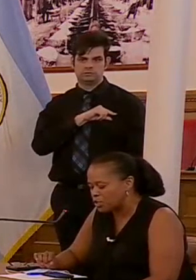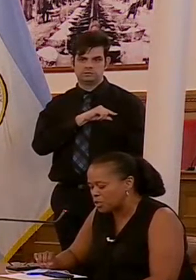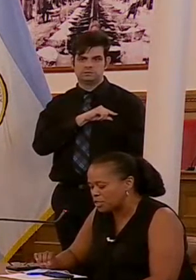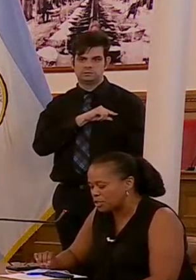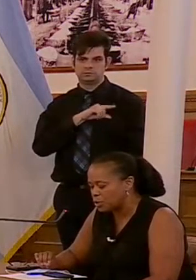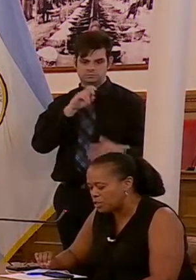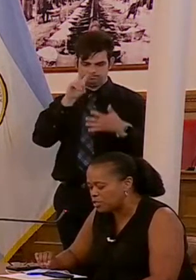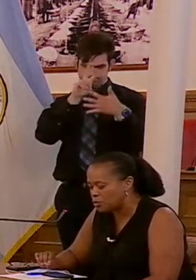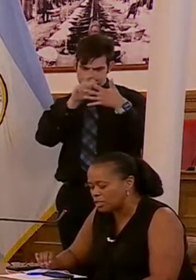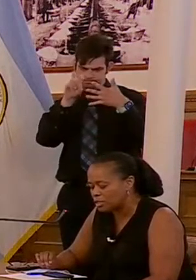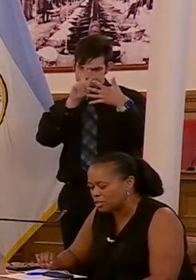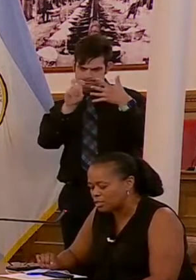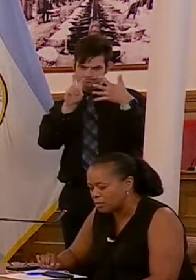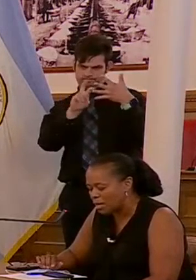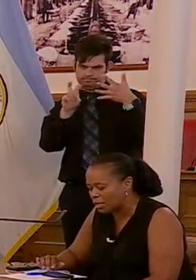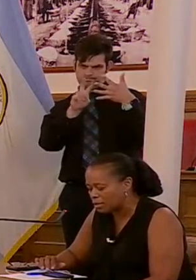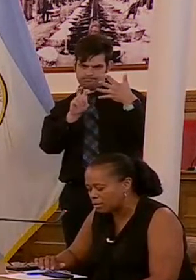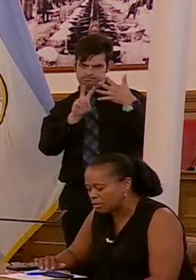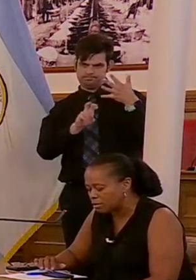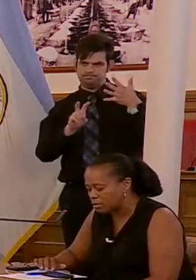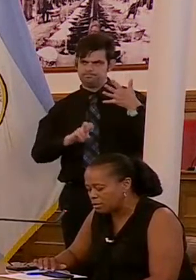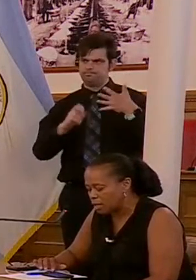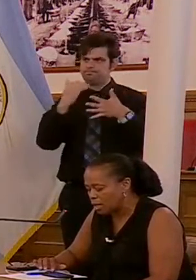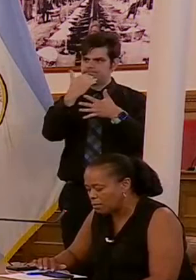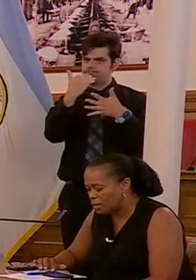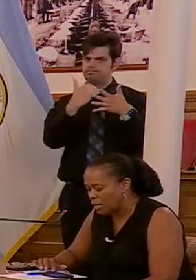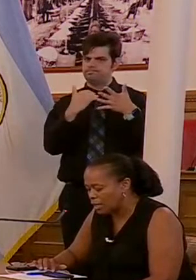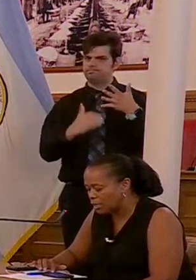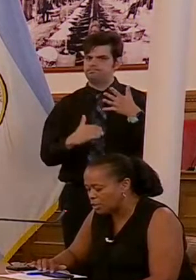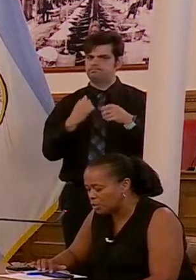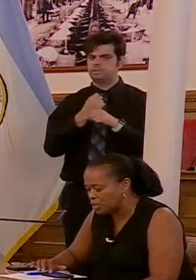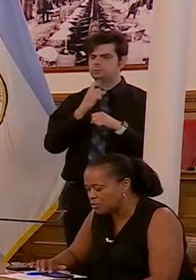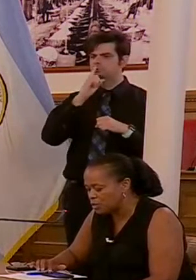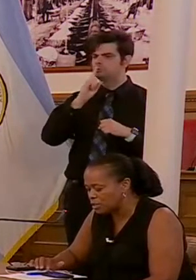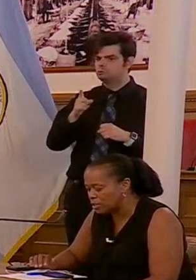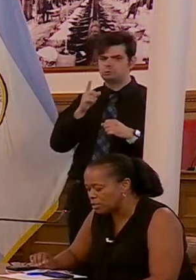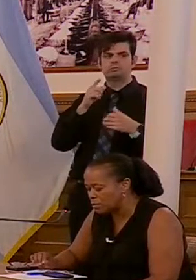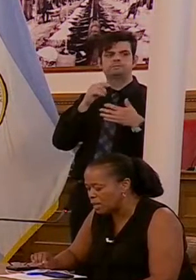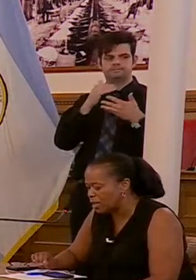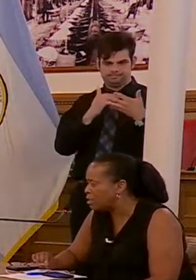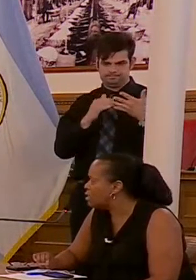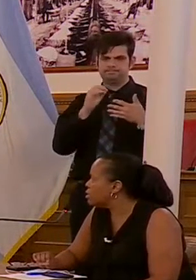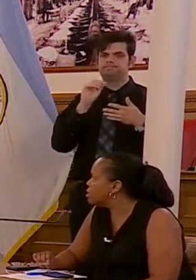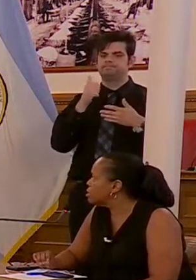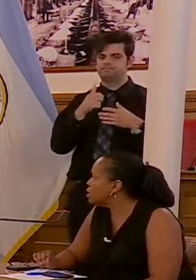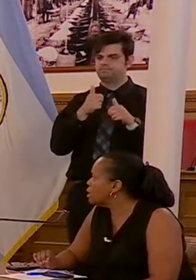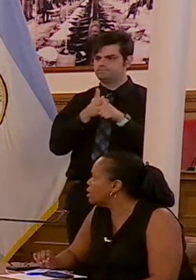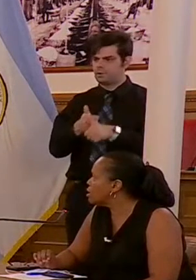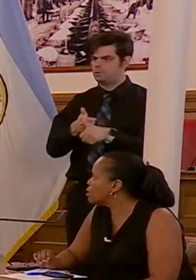Walsh administration agrees with this demand. And it agrees with the demand